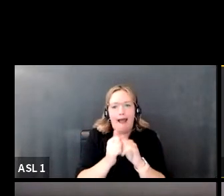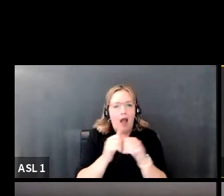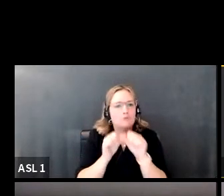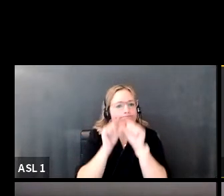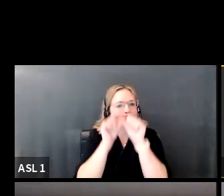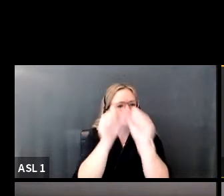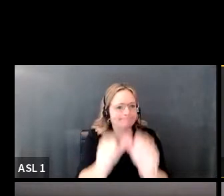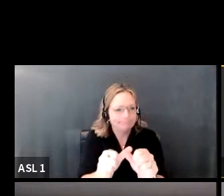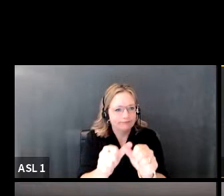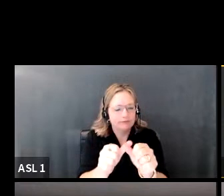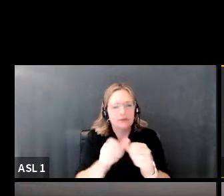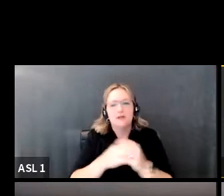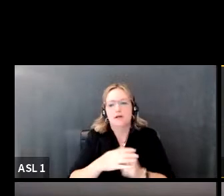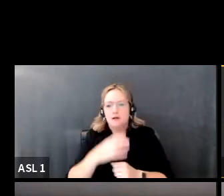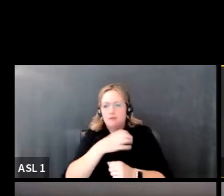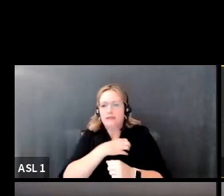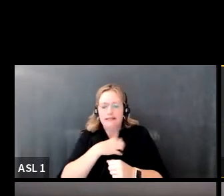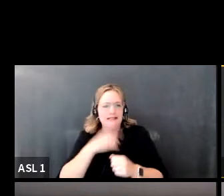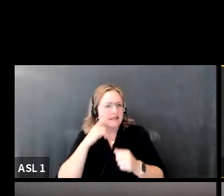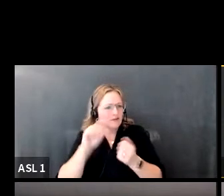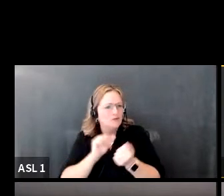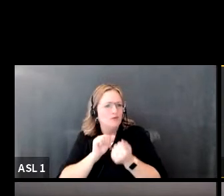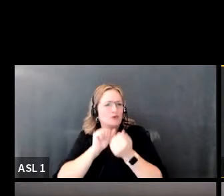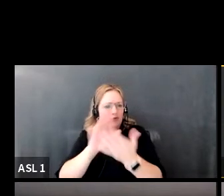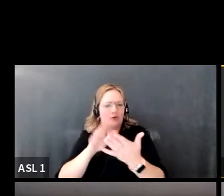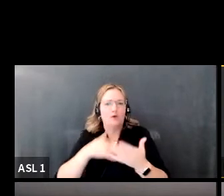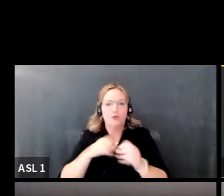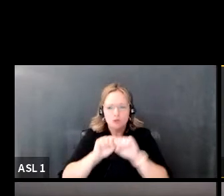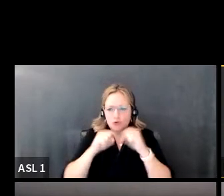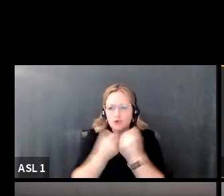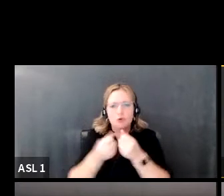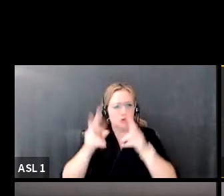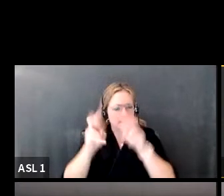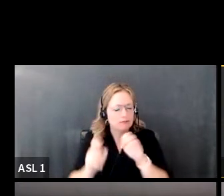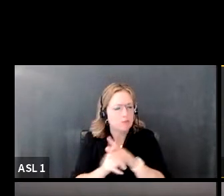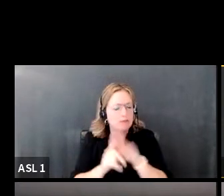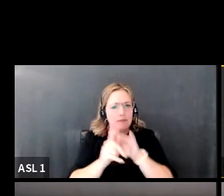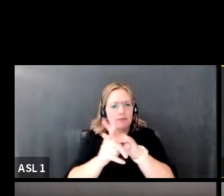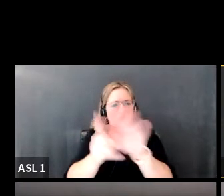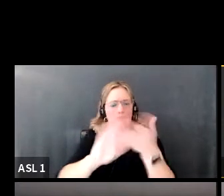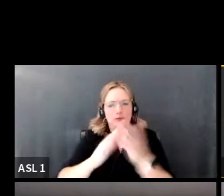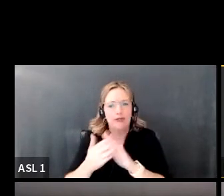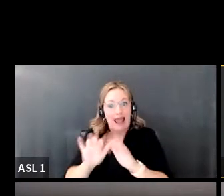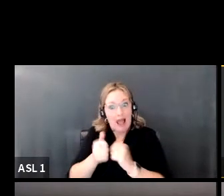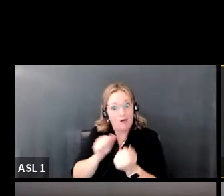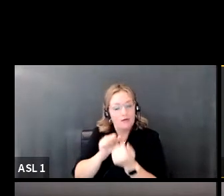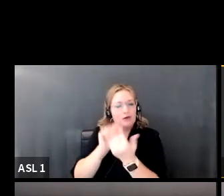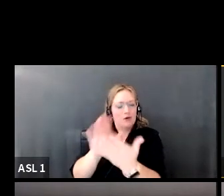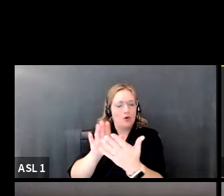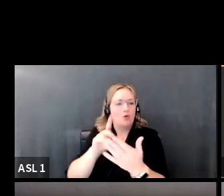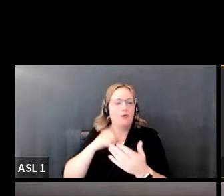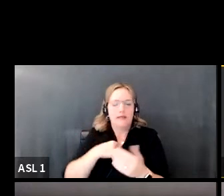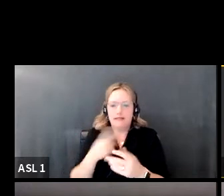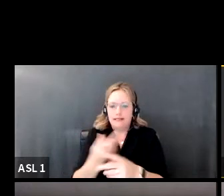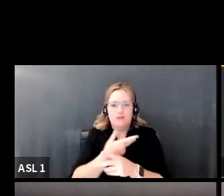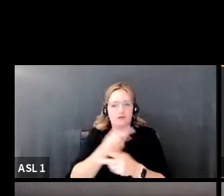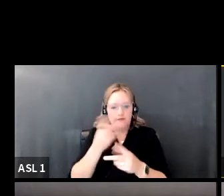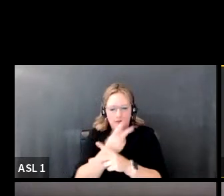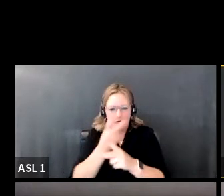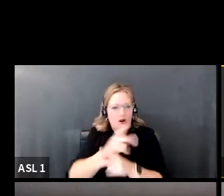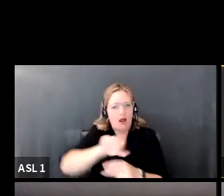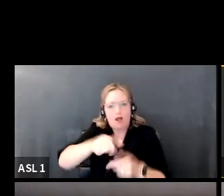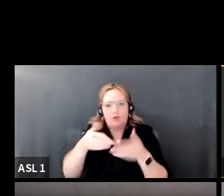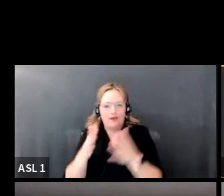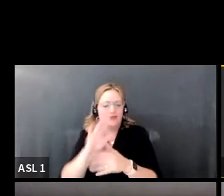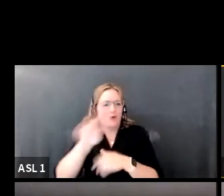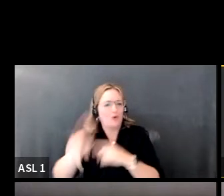police to address issues which are fundamentally social social issues needs to stop and if we really want to impact the bottom